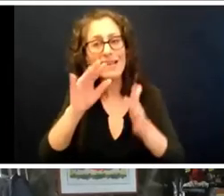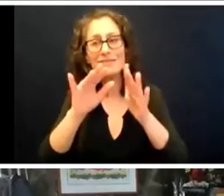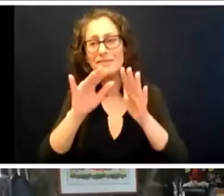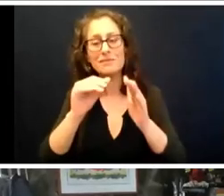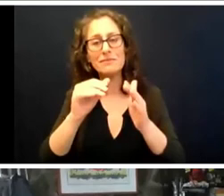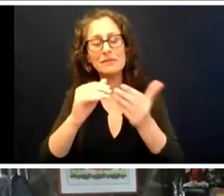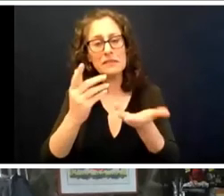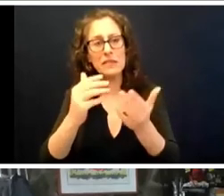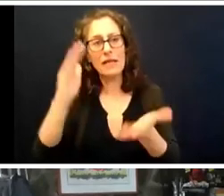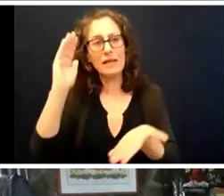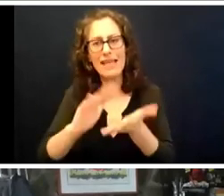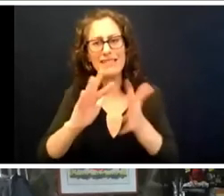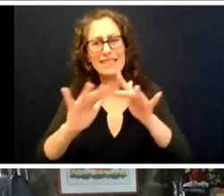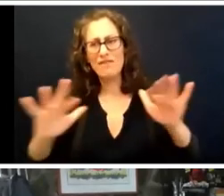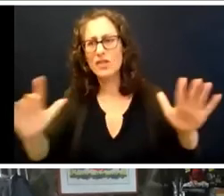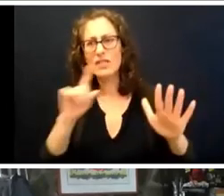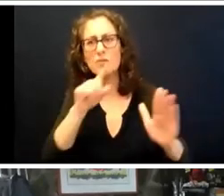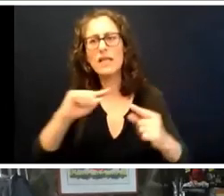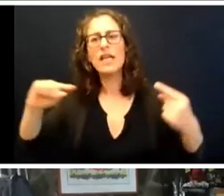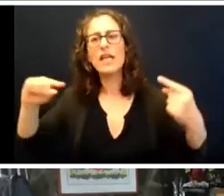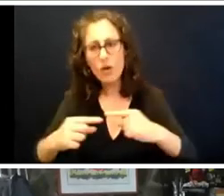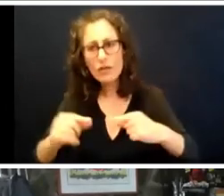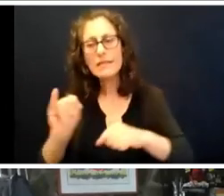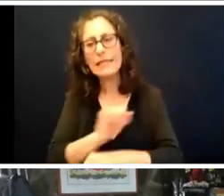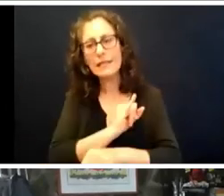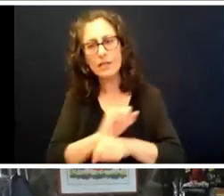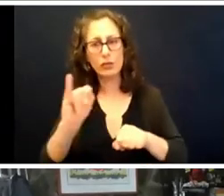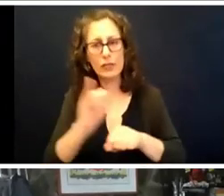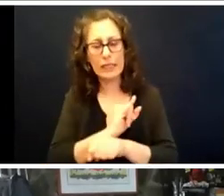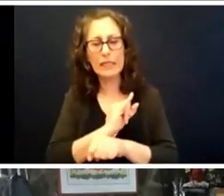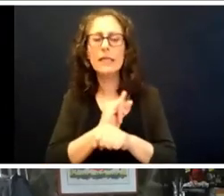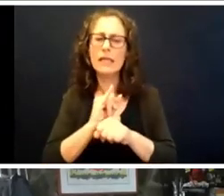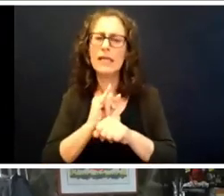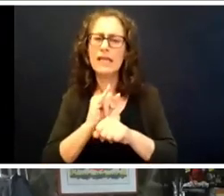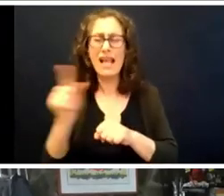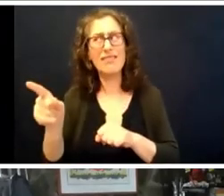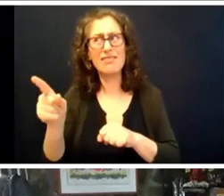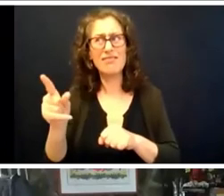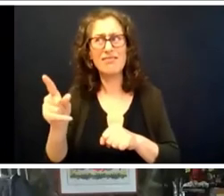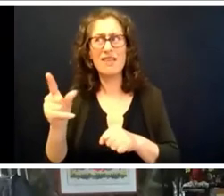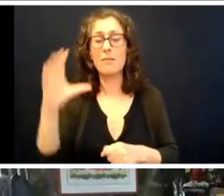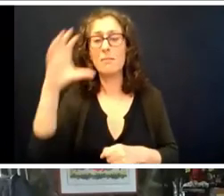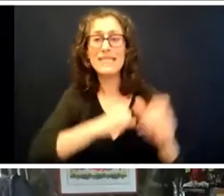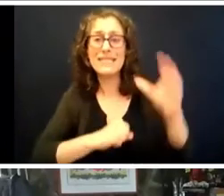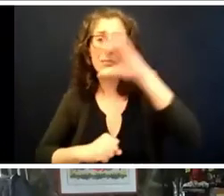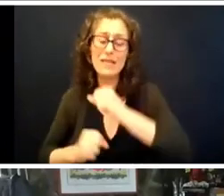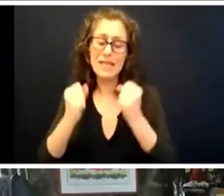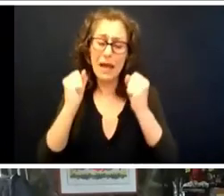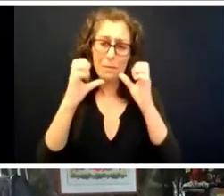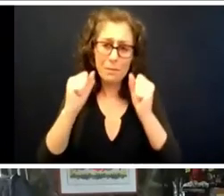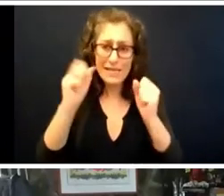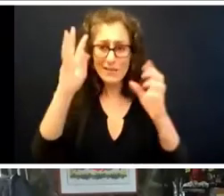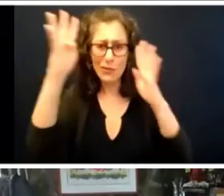a detriment to the film and TV industry. And they're missing out on so many amazing, creative,